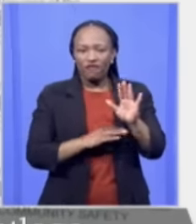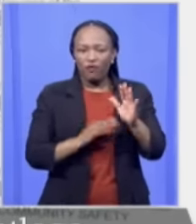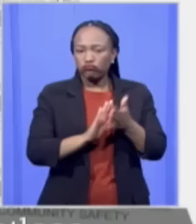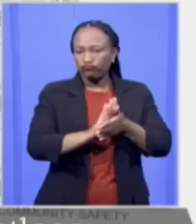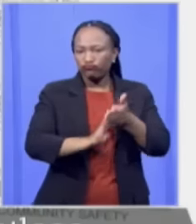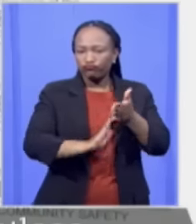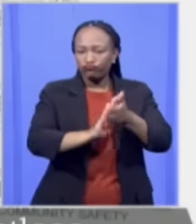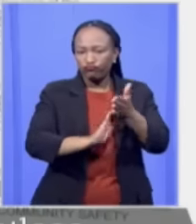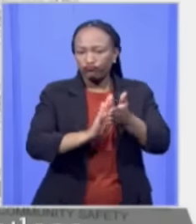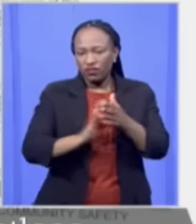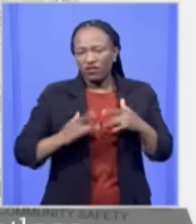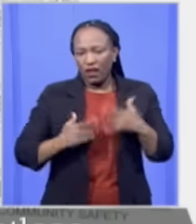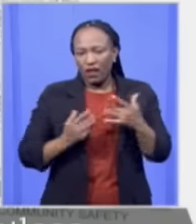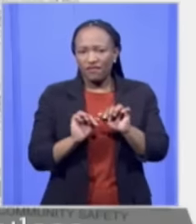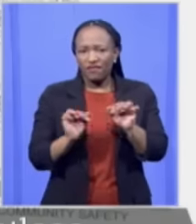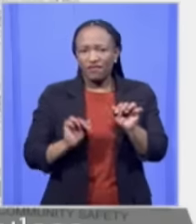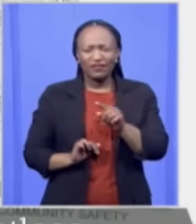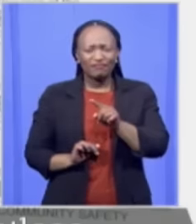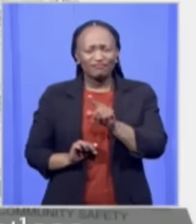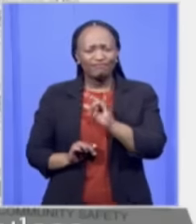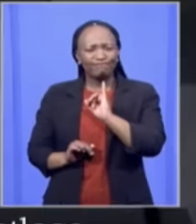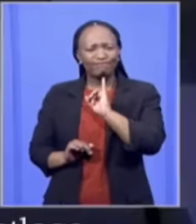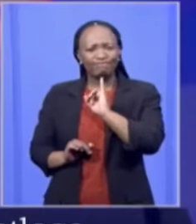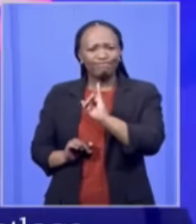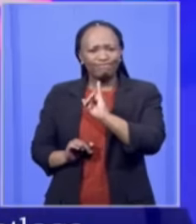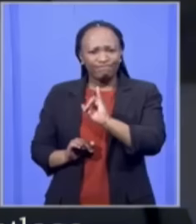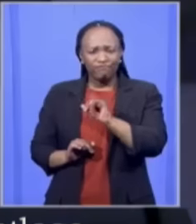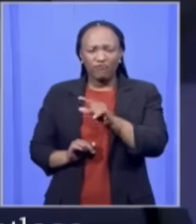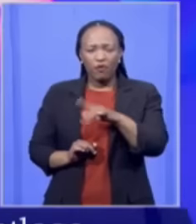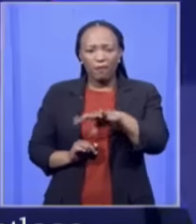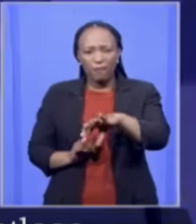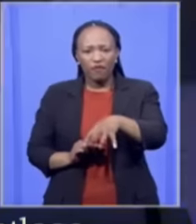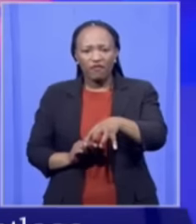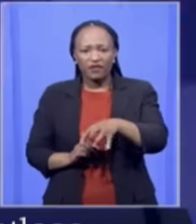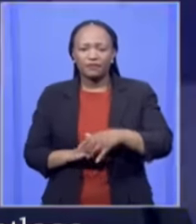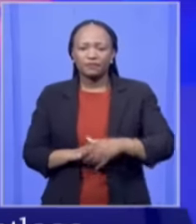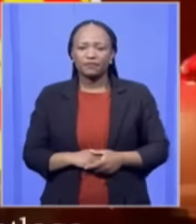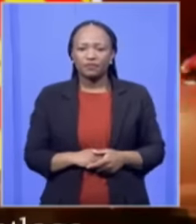its decrease is quite negative for the province. Dikgetse tsa